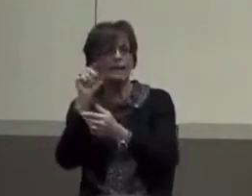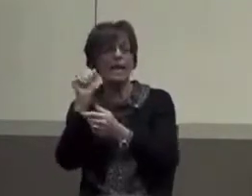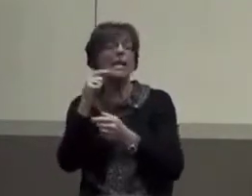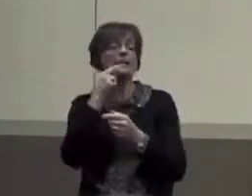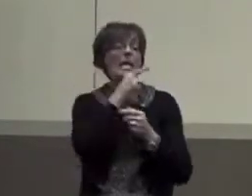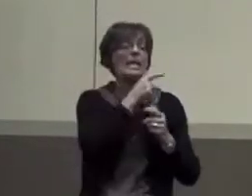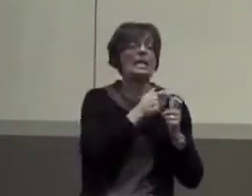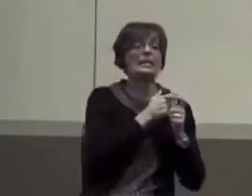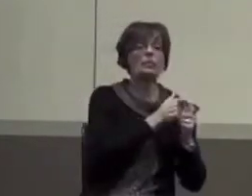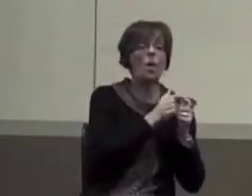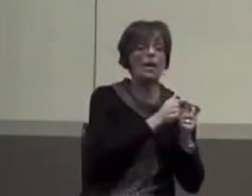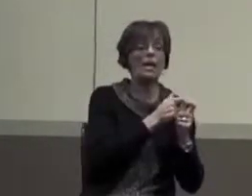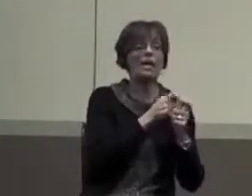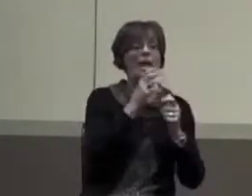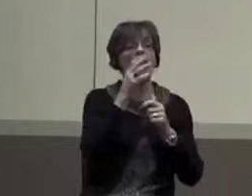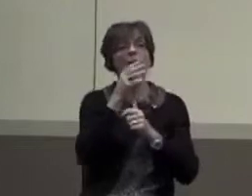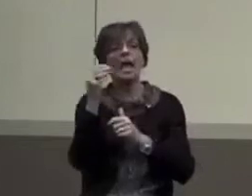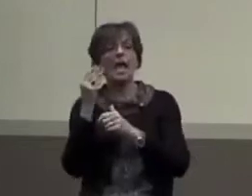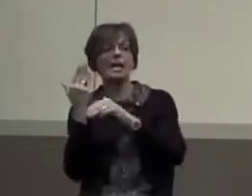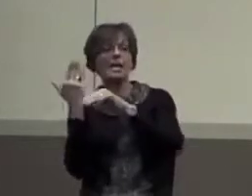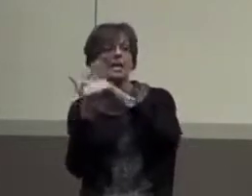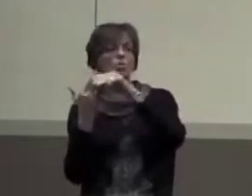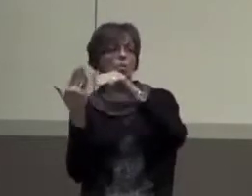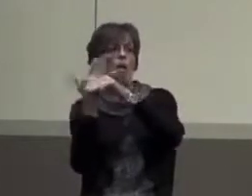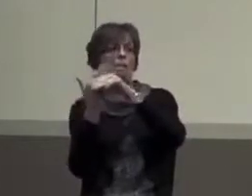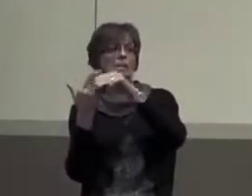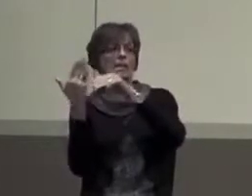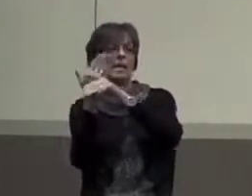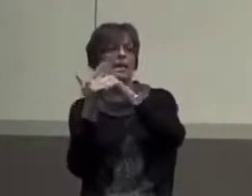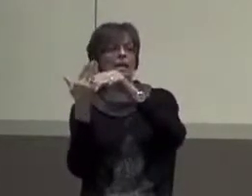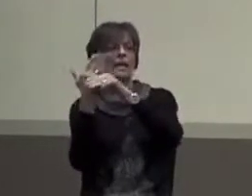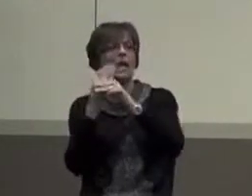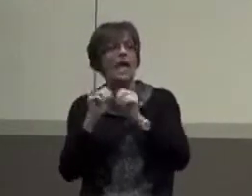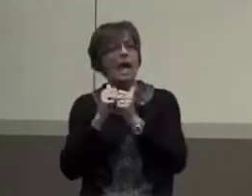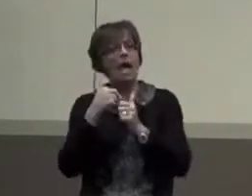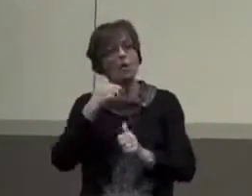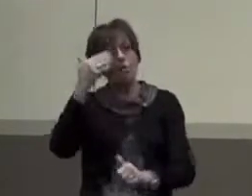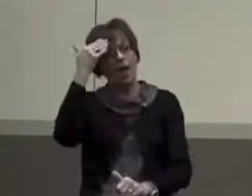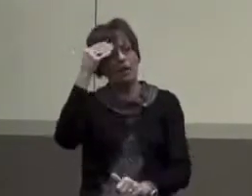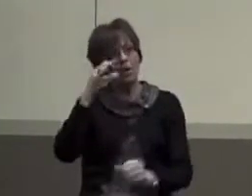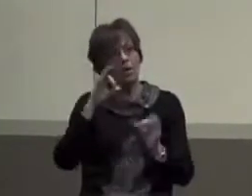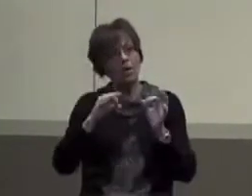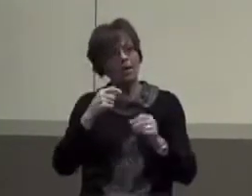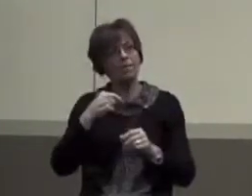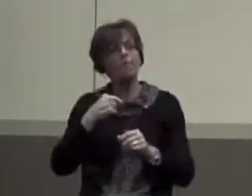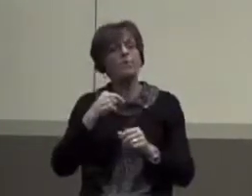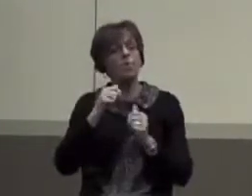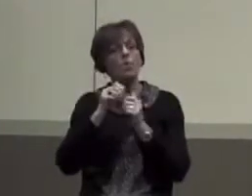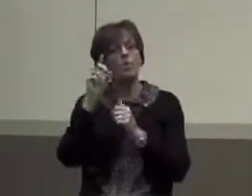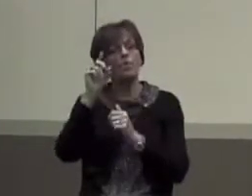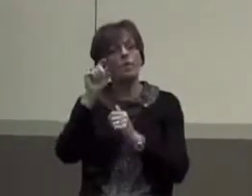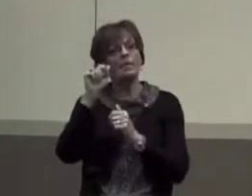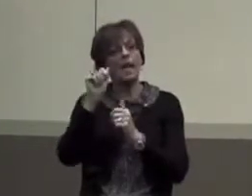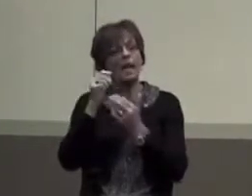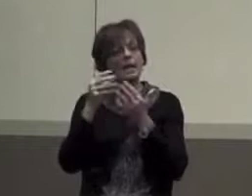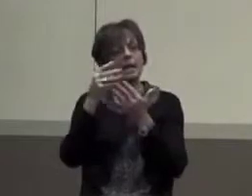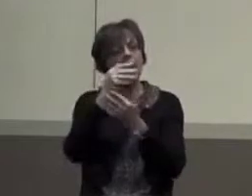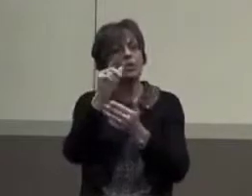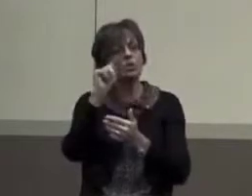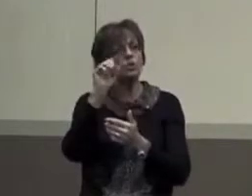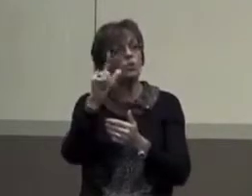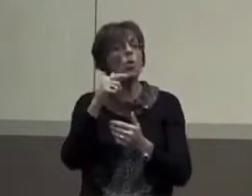he's interrupting. So how do I know if I'm going to do a data collection tool for frequency or